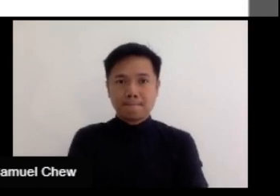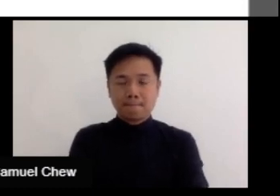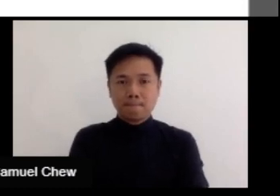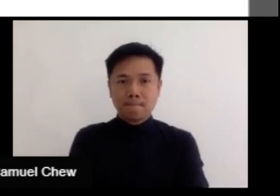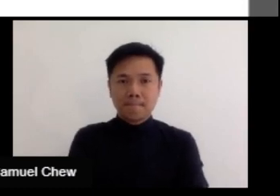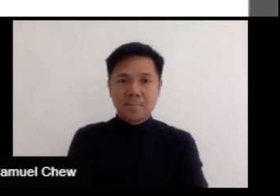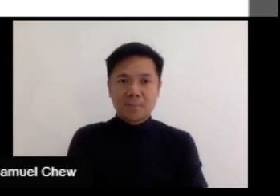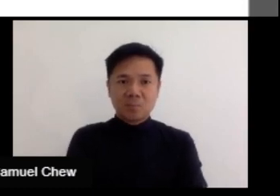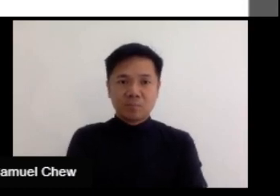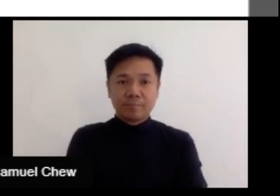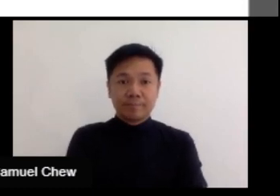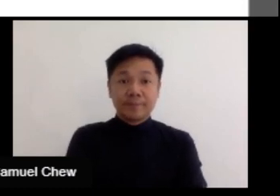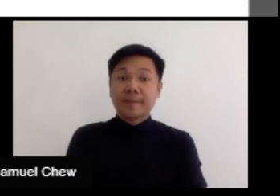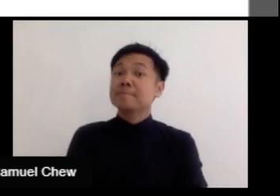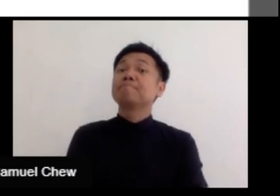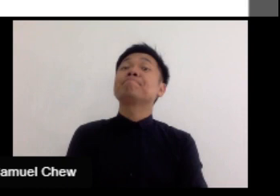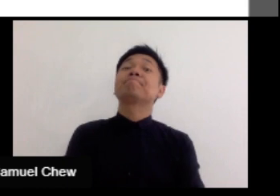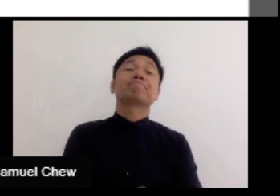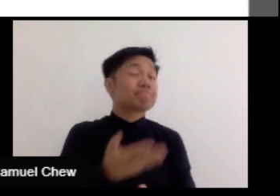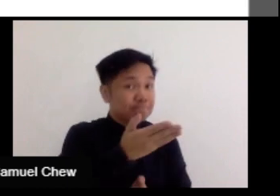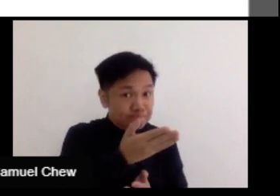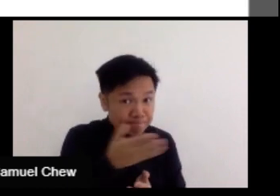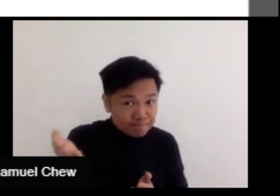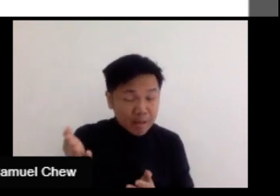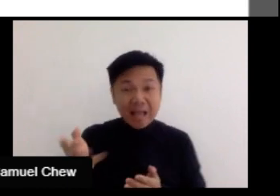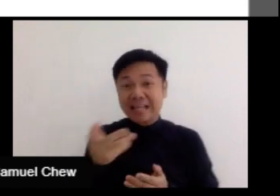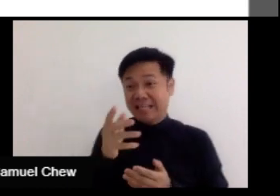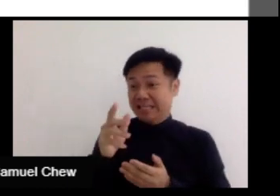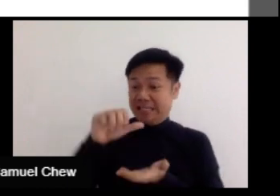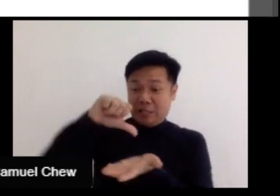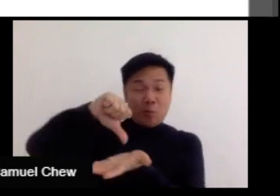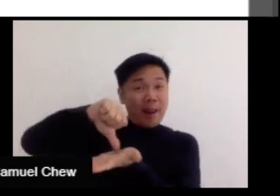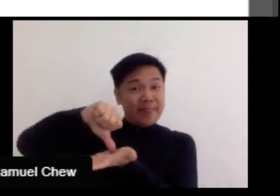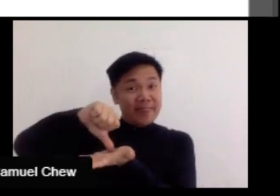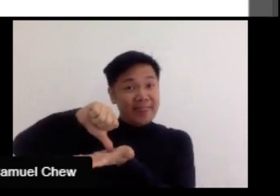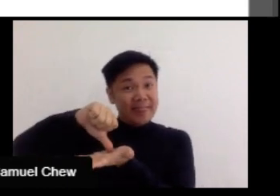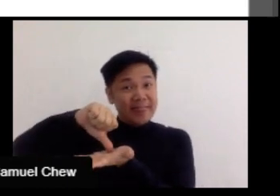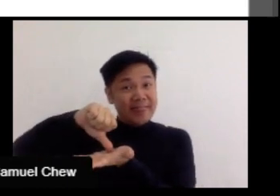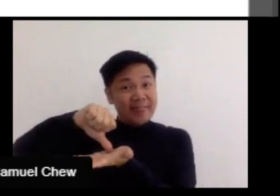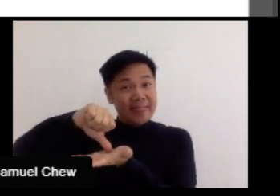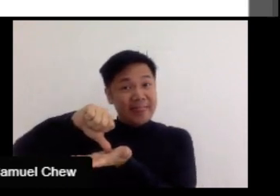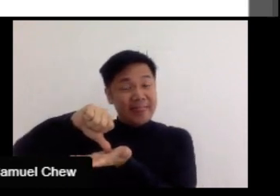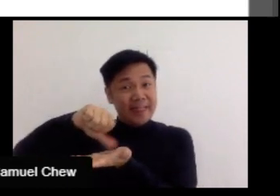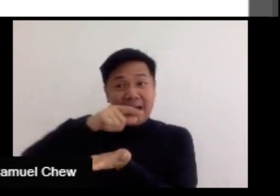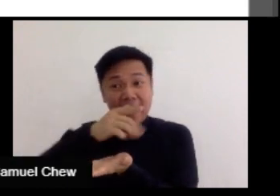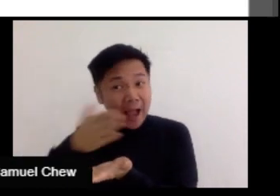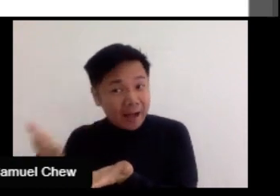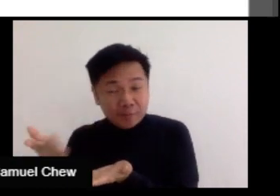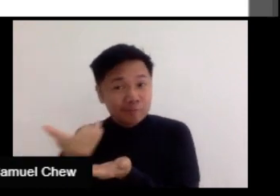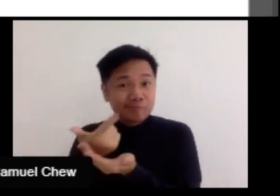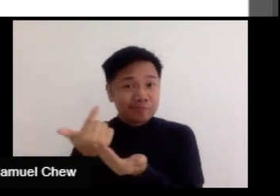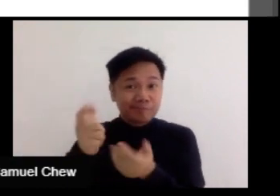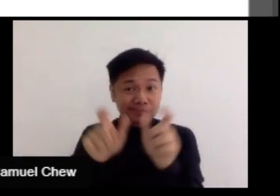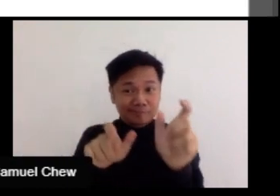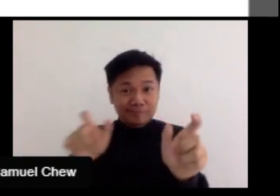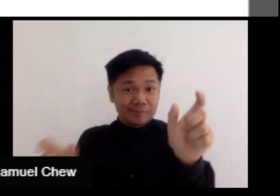Right. Distinguished delegation of Iran and other colleagues who are following.